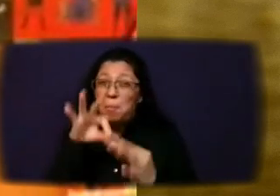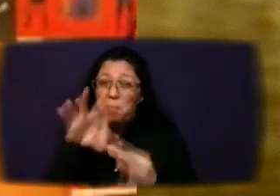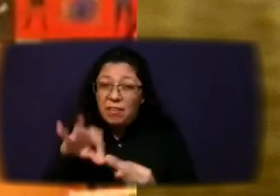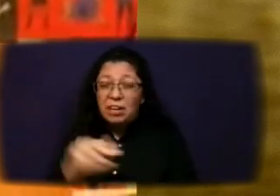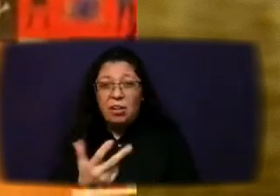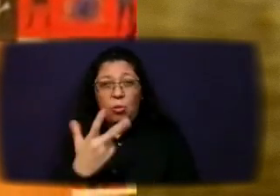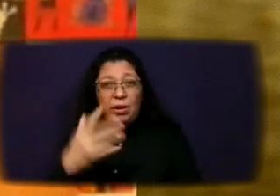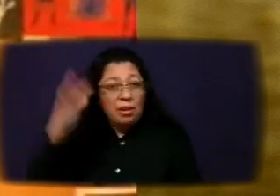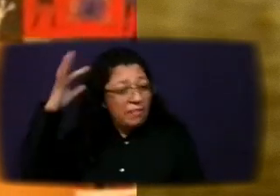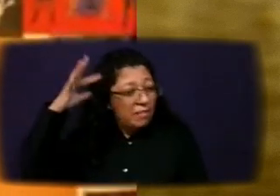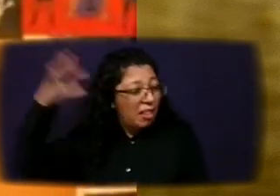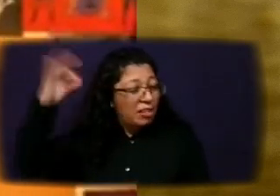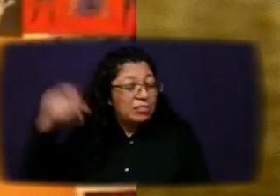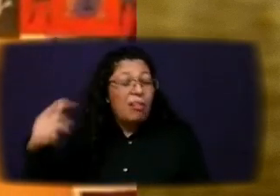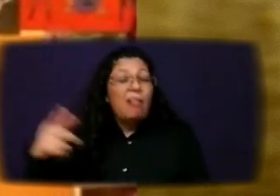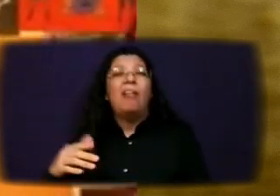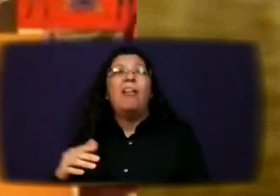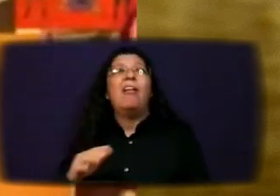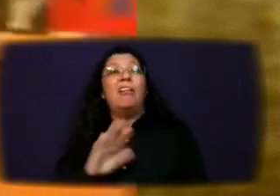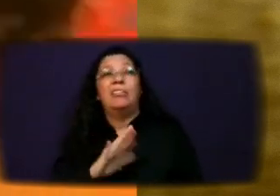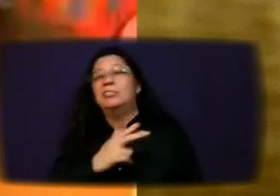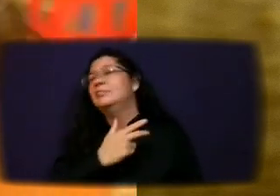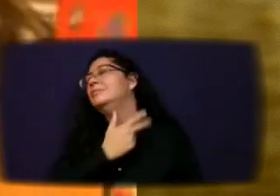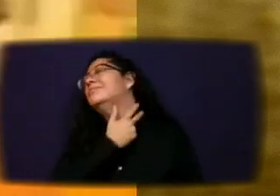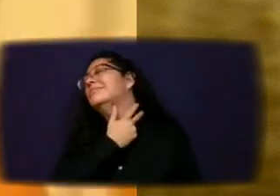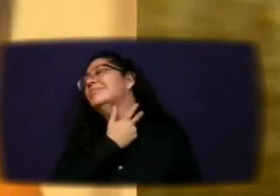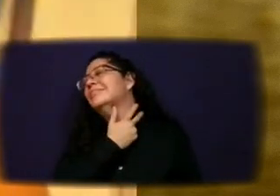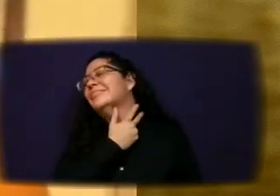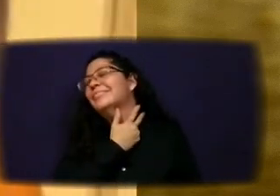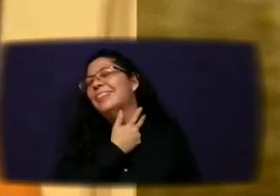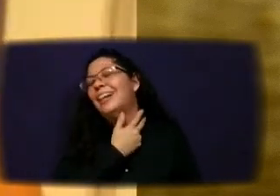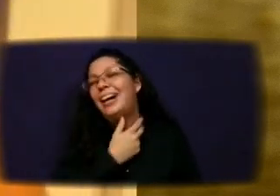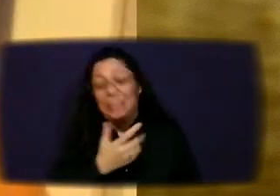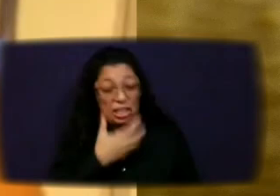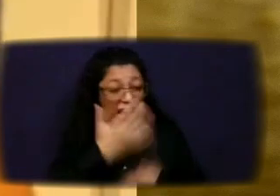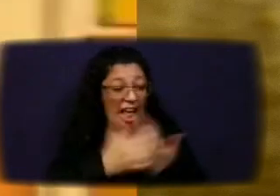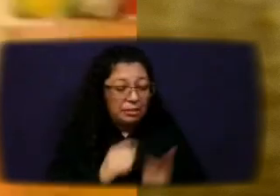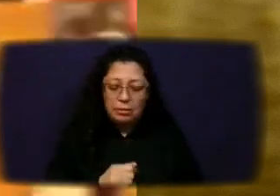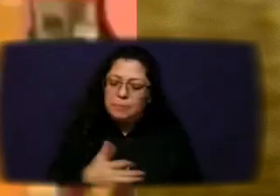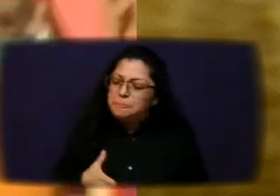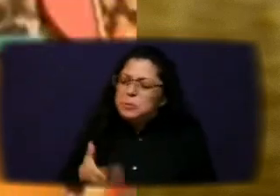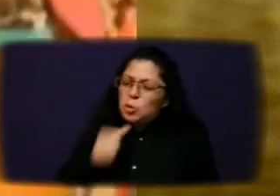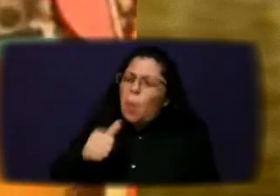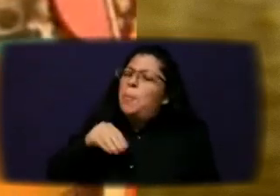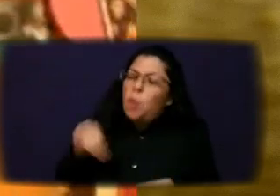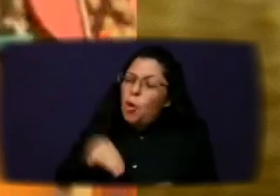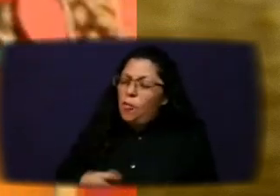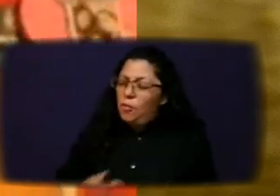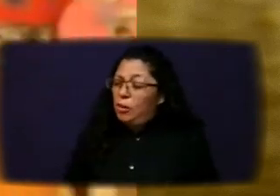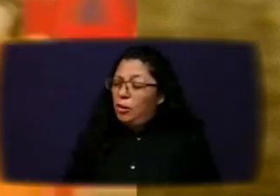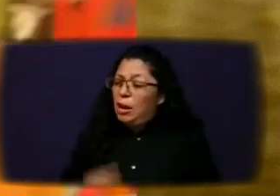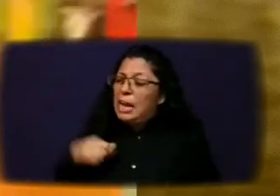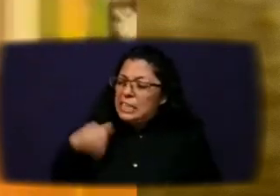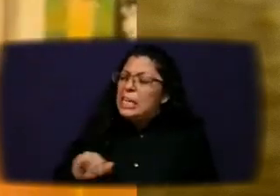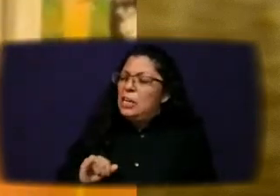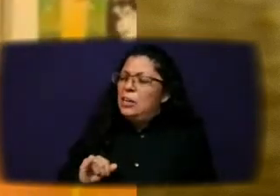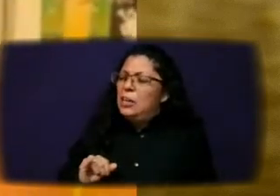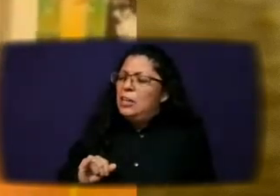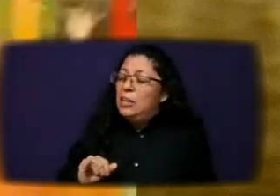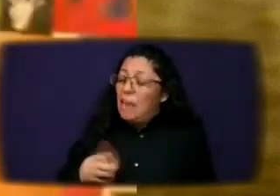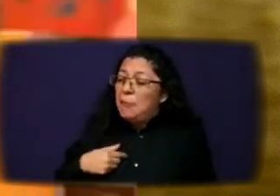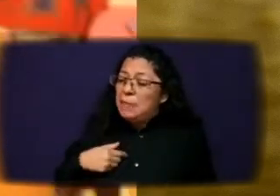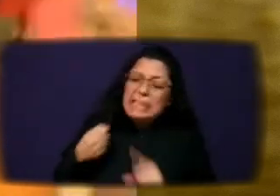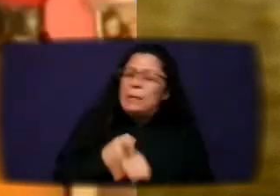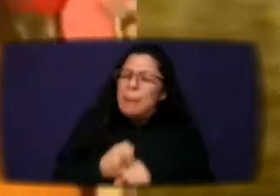three feathers on her neck. He yells at her, "Stay still, girl. I told you not to move.